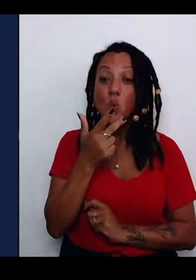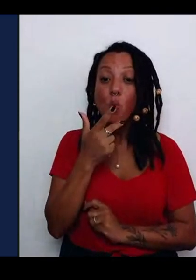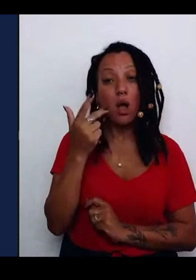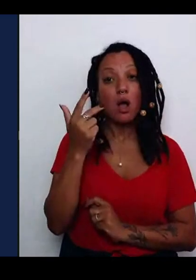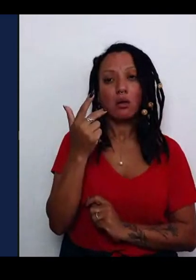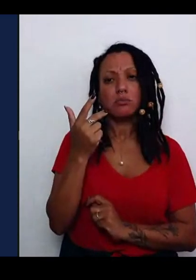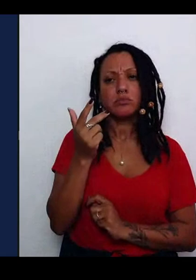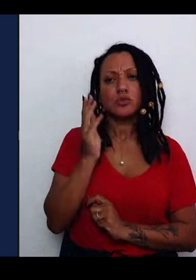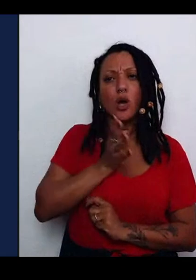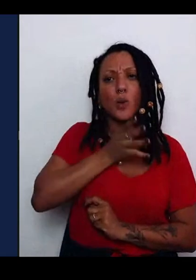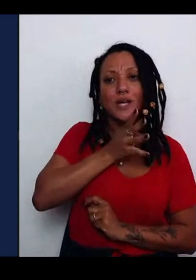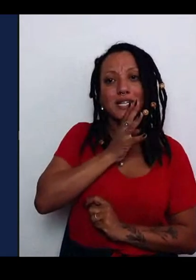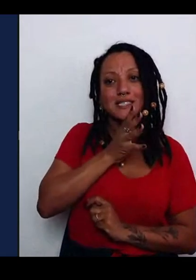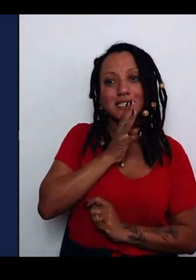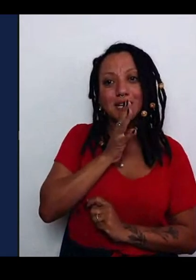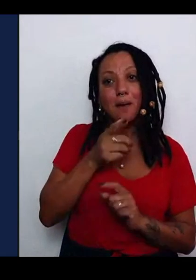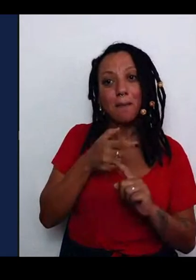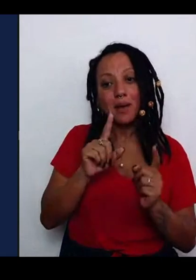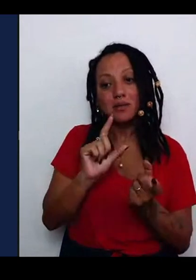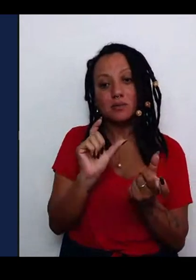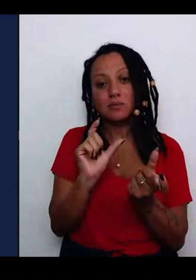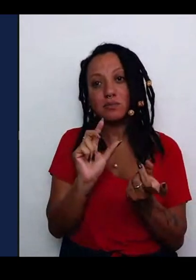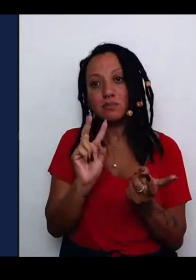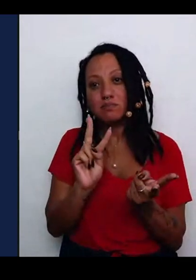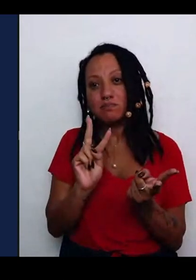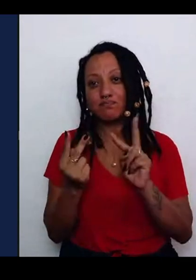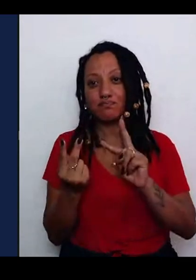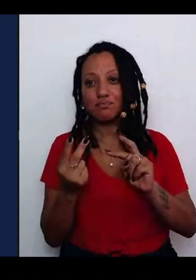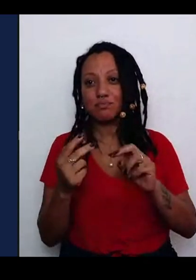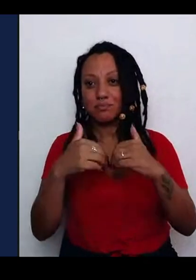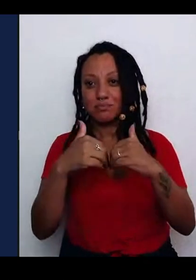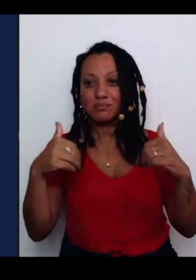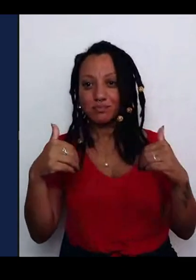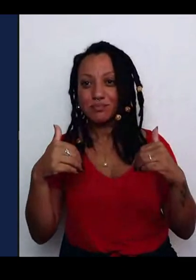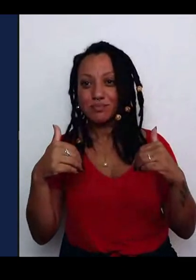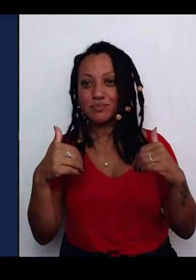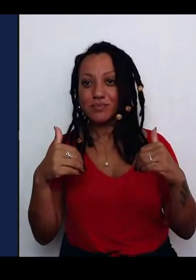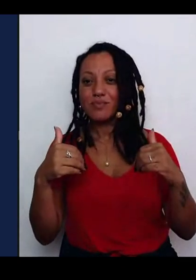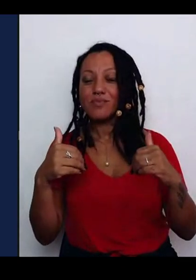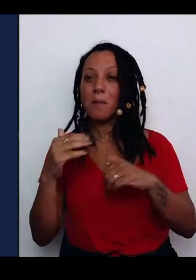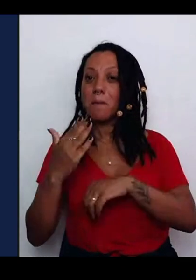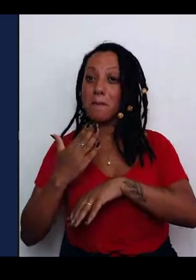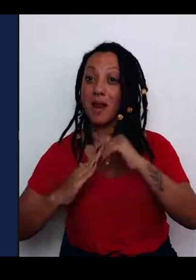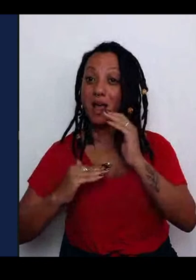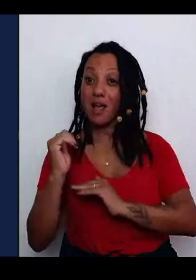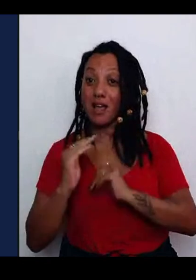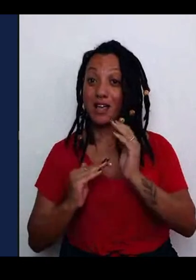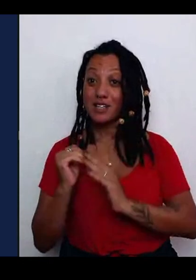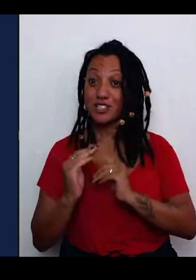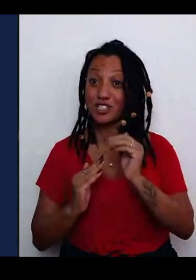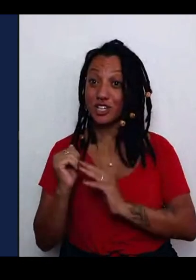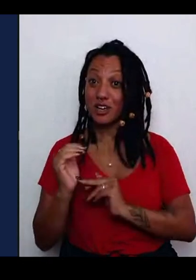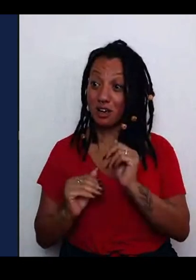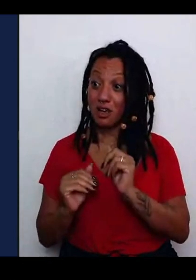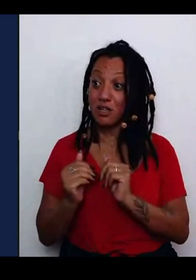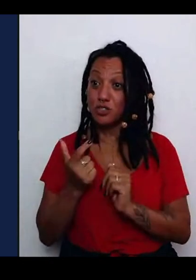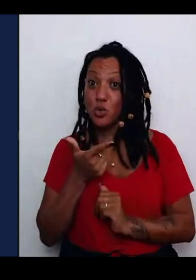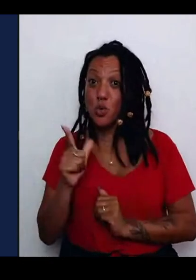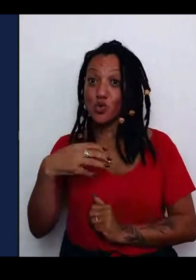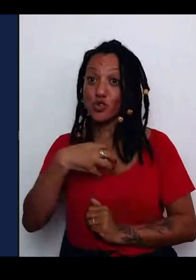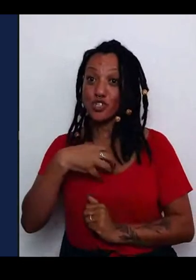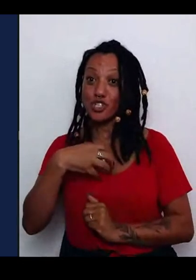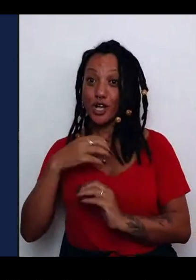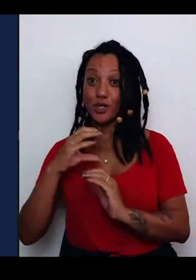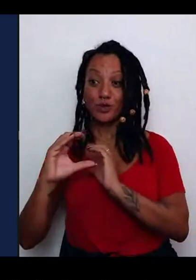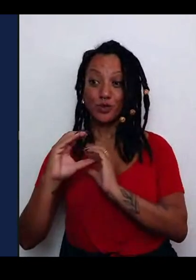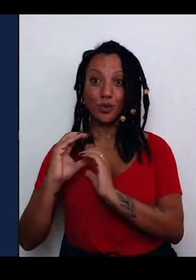themselves from their context and thus to reconstitute their sense of comprehension and commission and to speak in a Freer